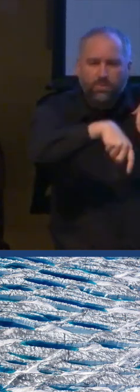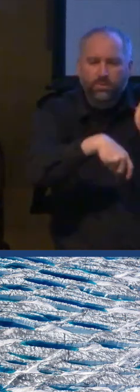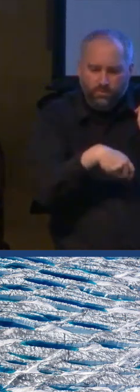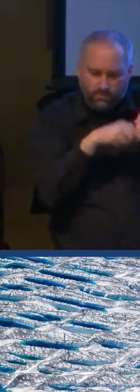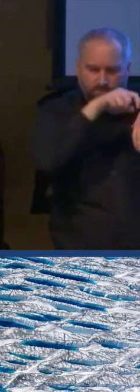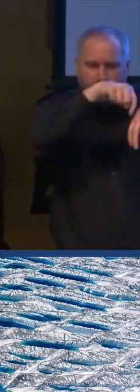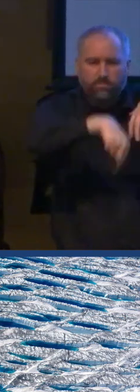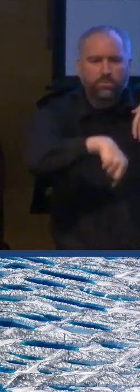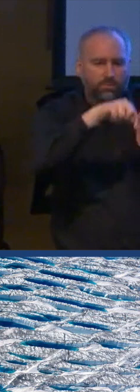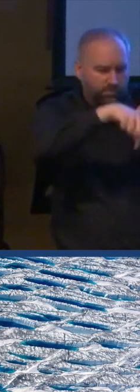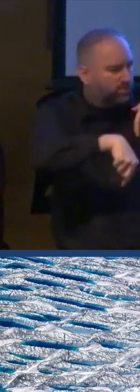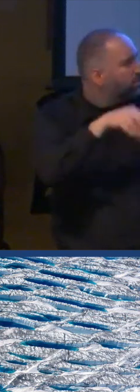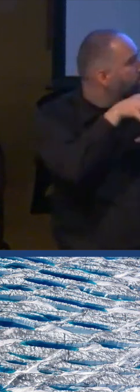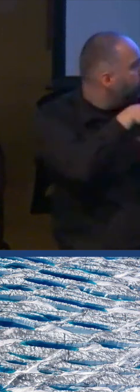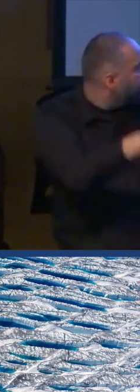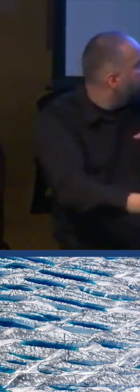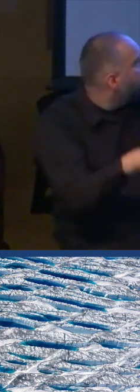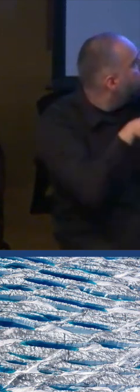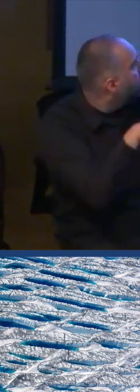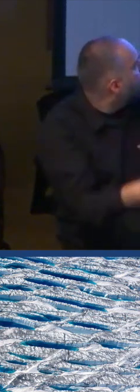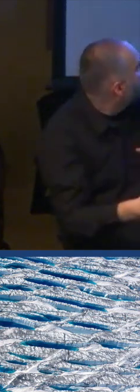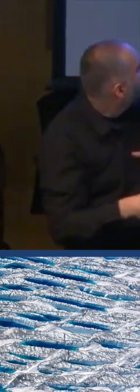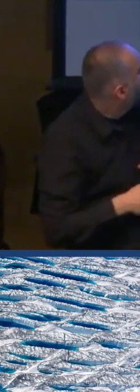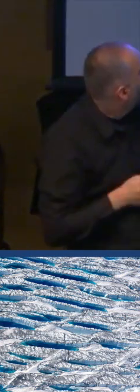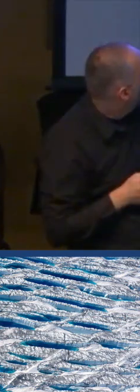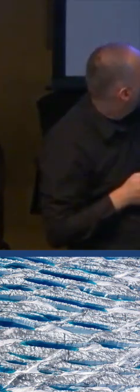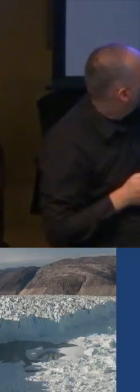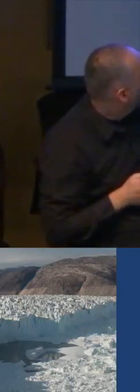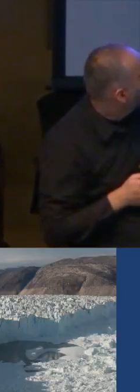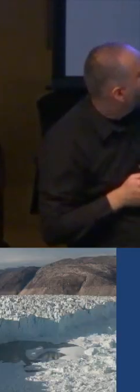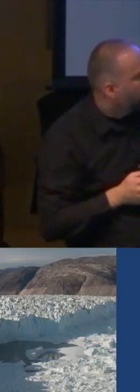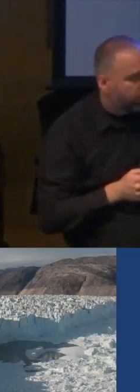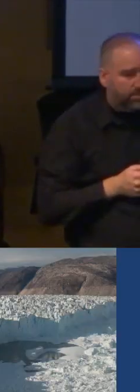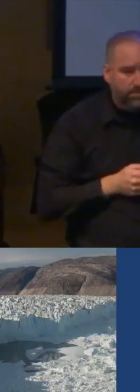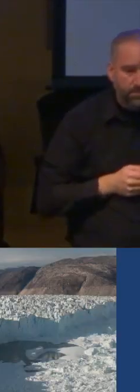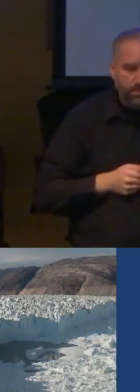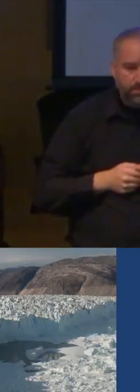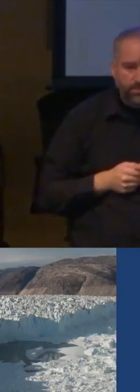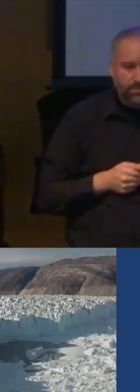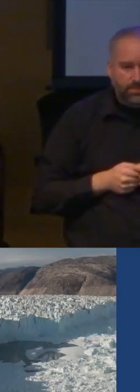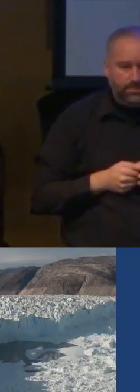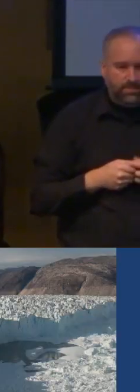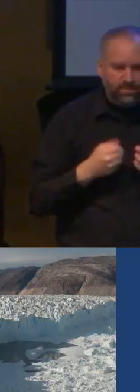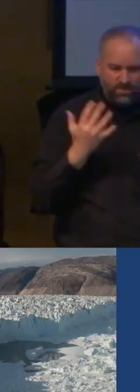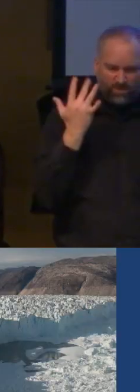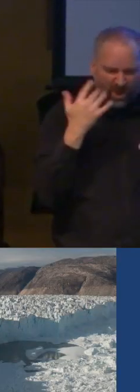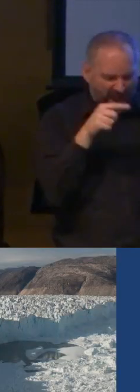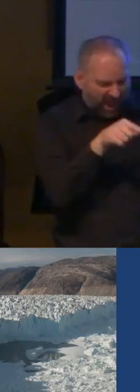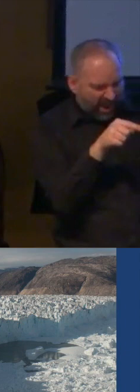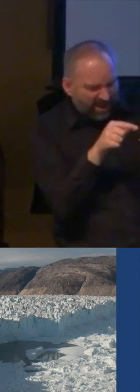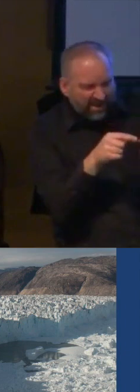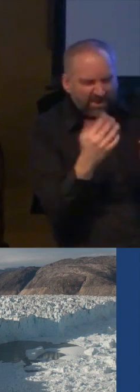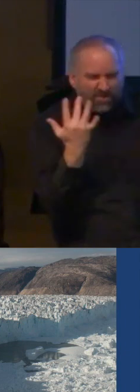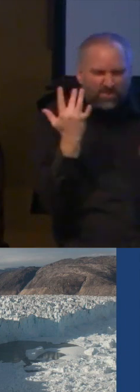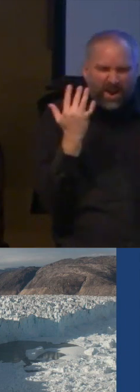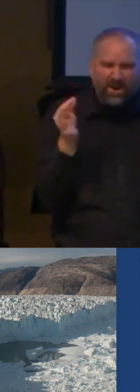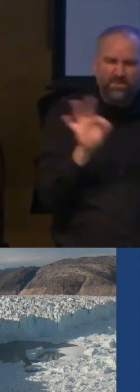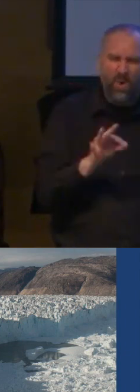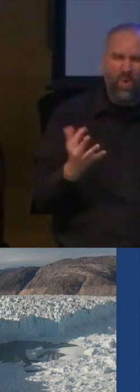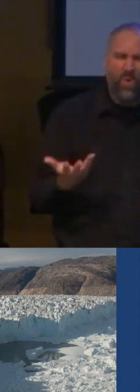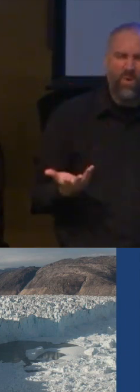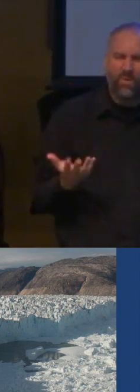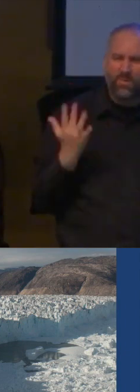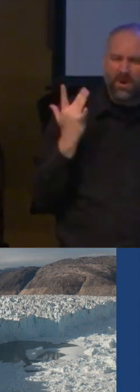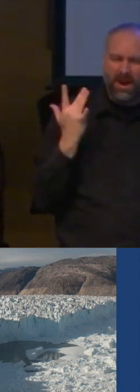the glacier. Why do we care about that? So we care about that because this fresh water that comes in